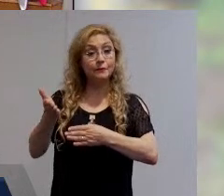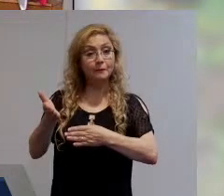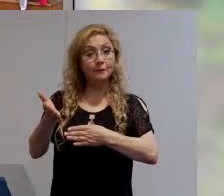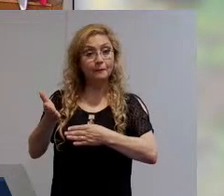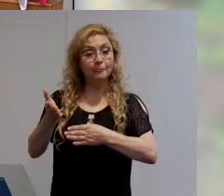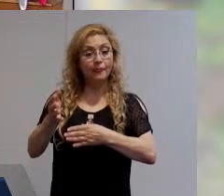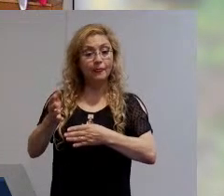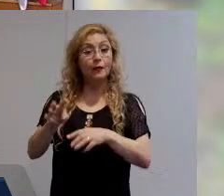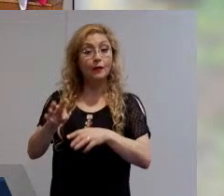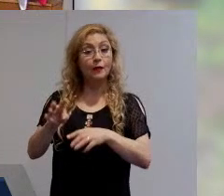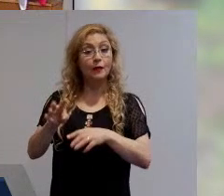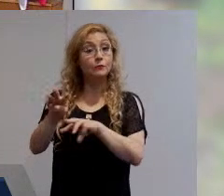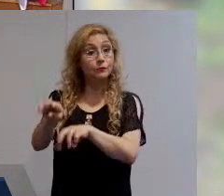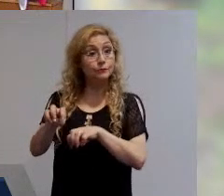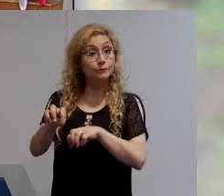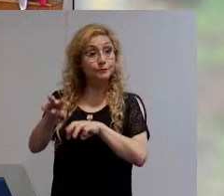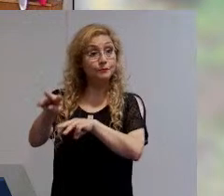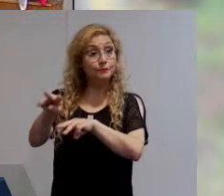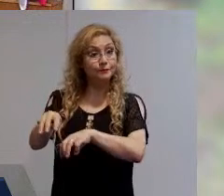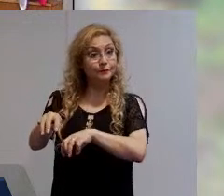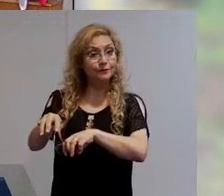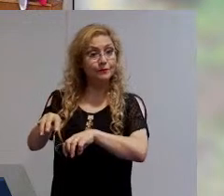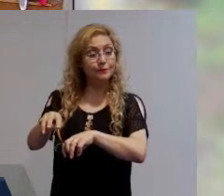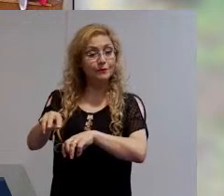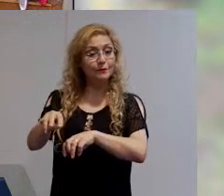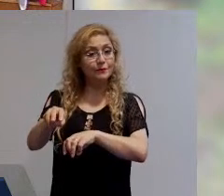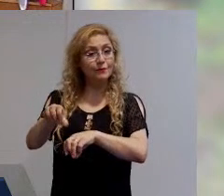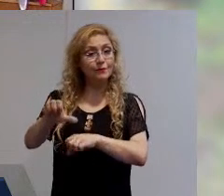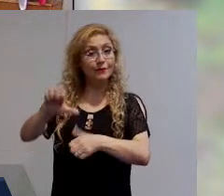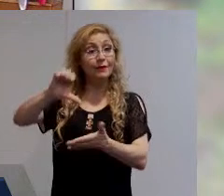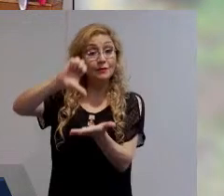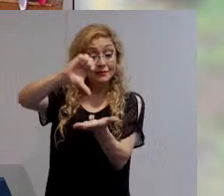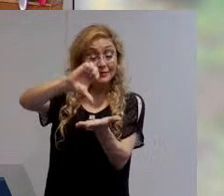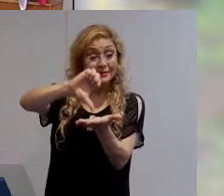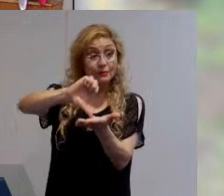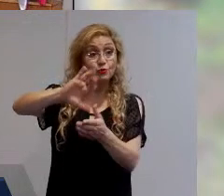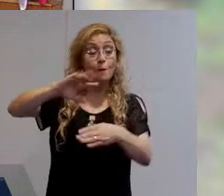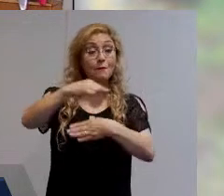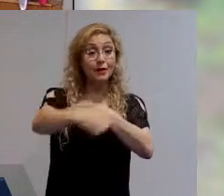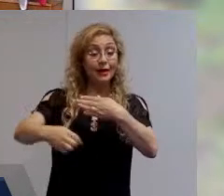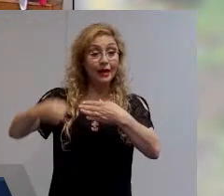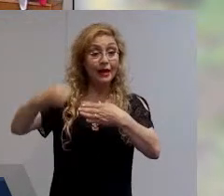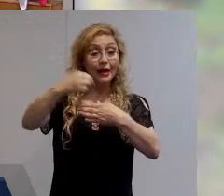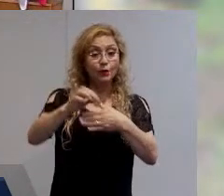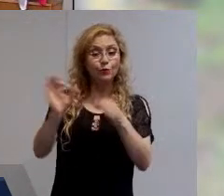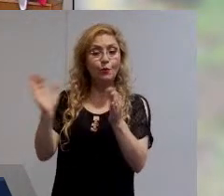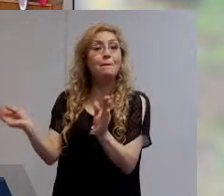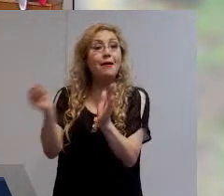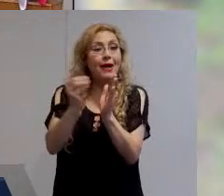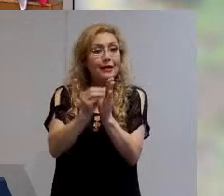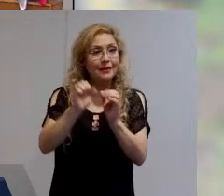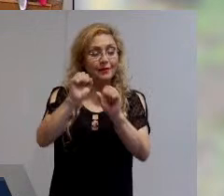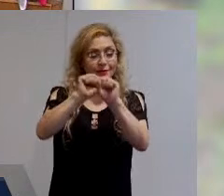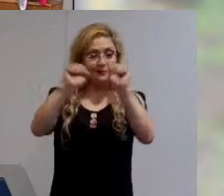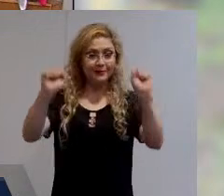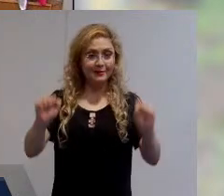And the Central American Agricultural Council, which is part of the Central American Integration